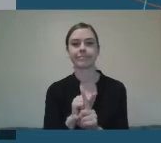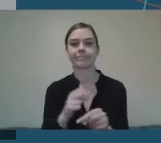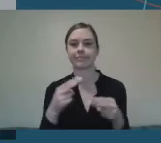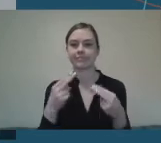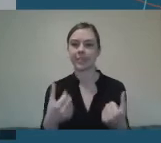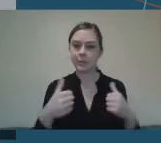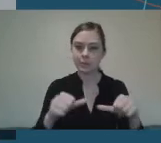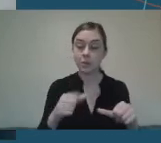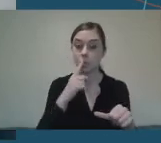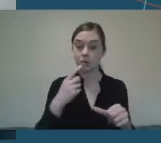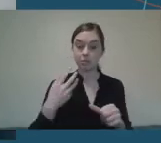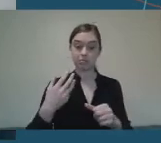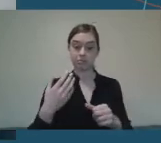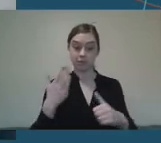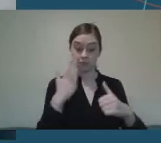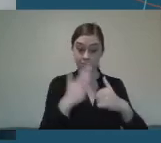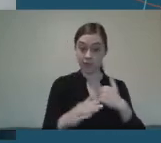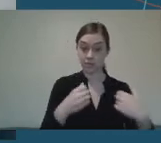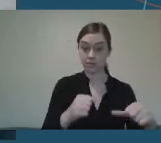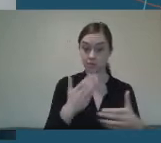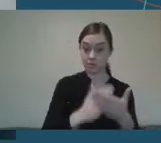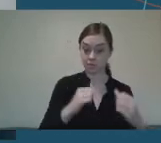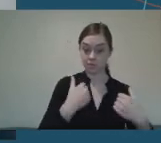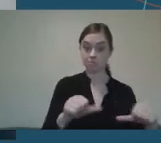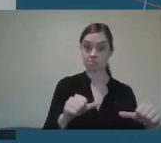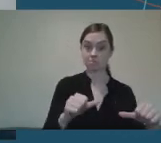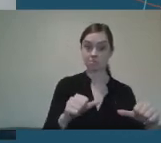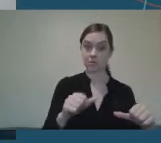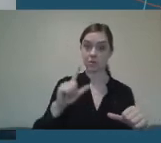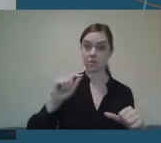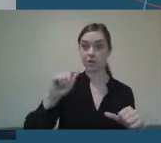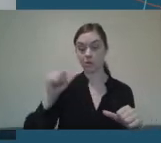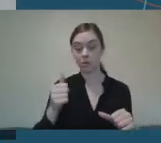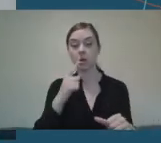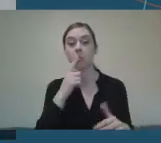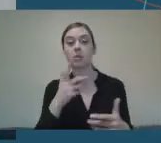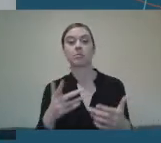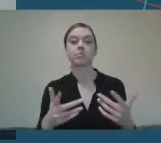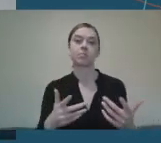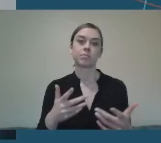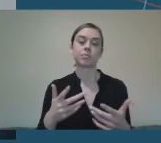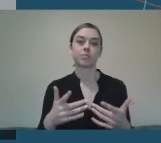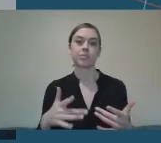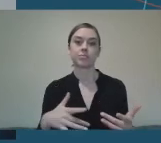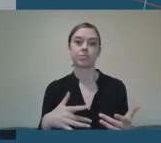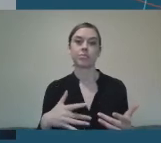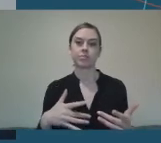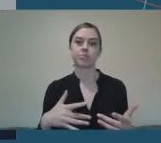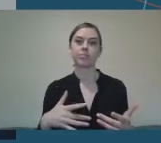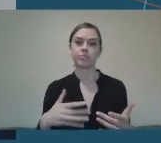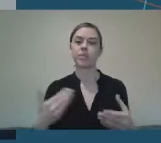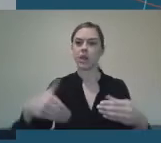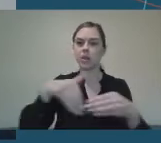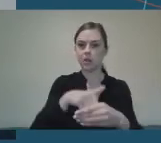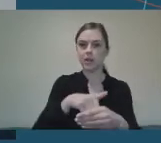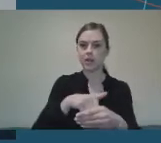have done that has built on to lead on to in 2021. I suppose we have our Including People with Disabilities policy,